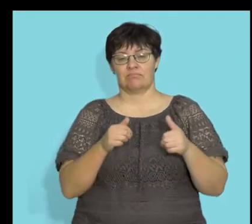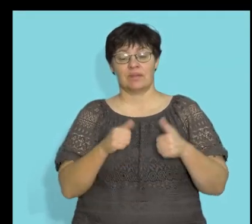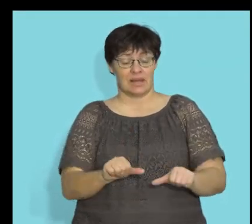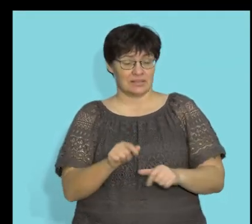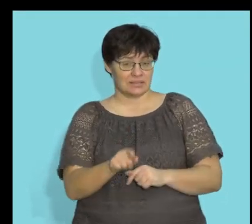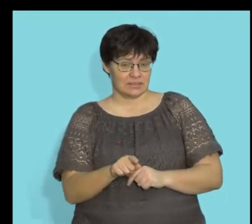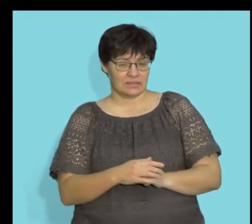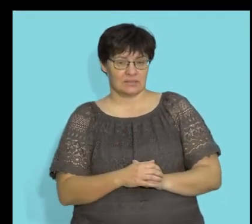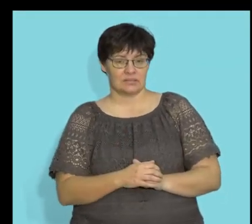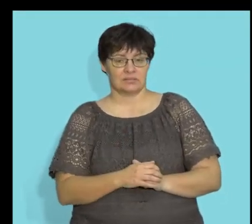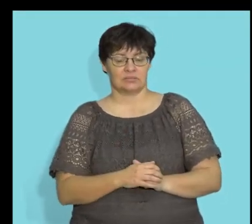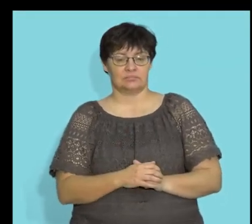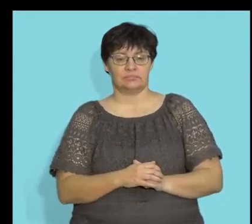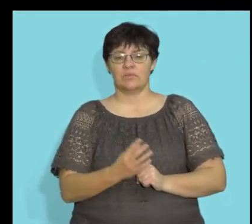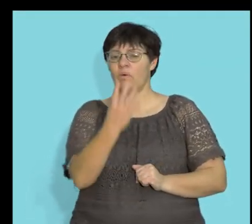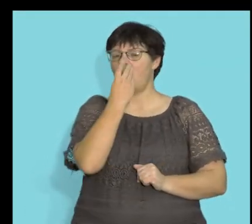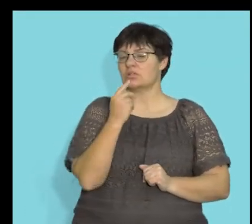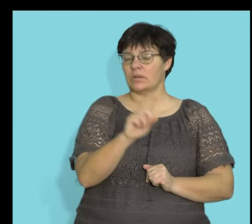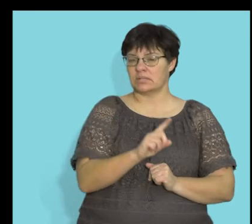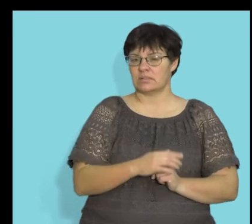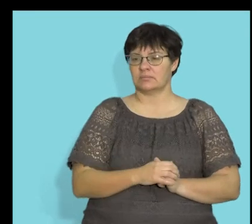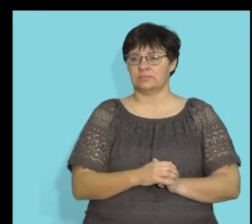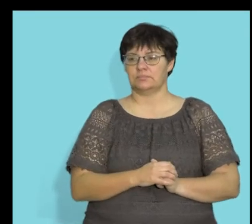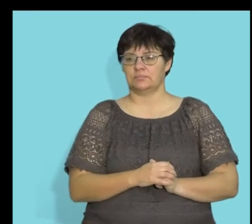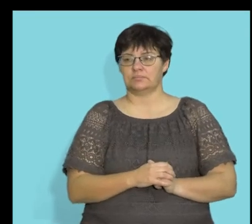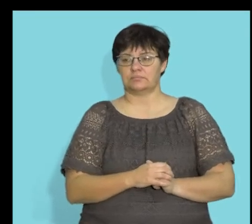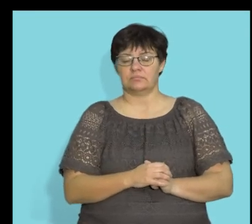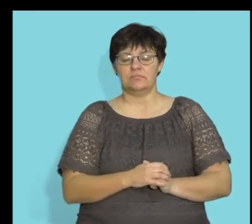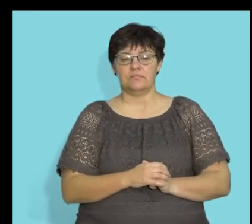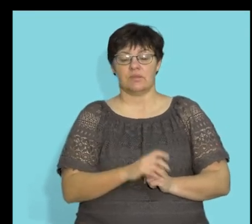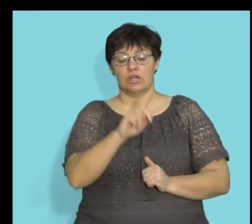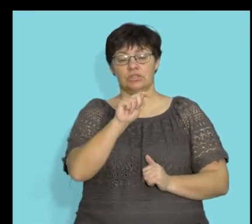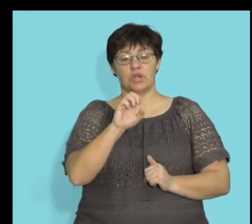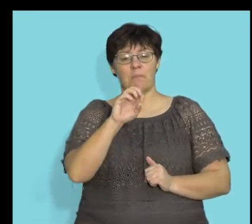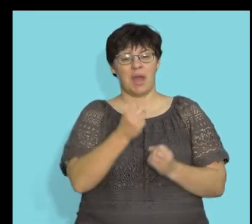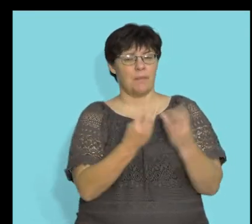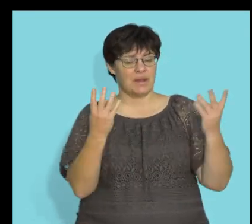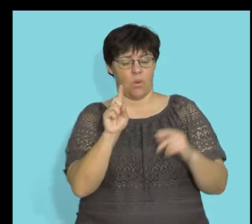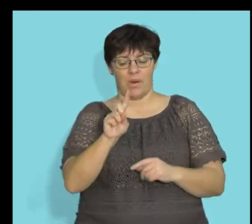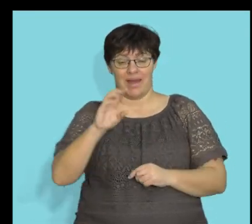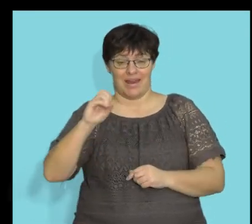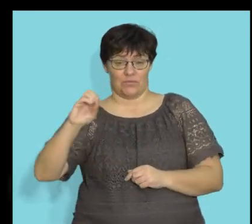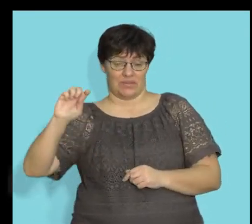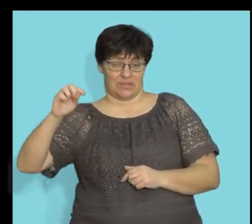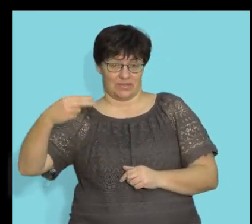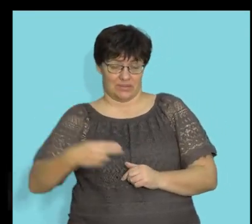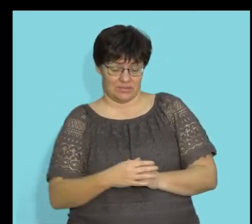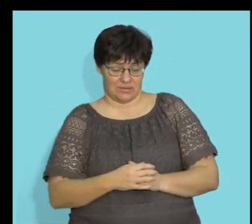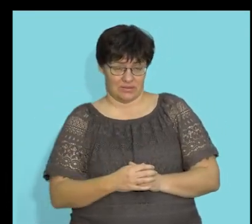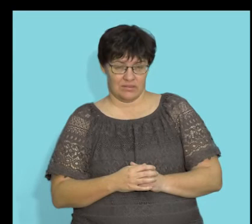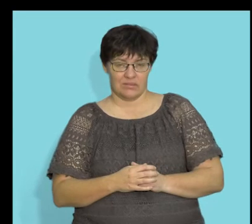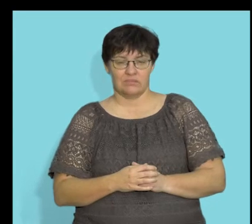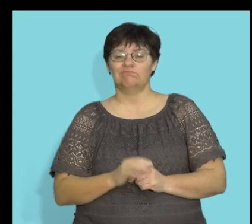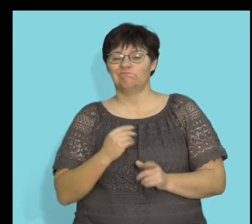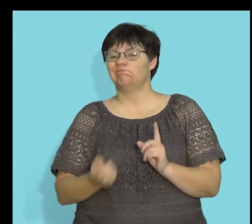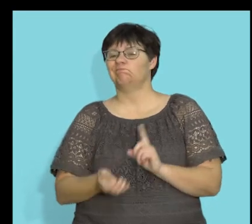So the next part of the question has asked me to determine the 100th term of the series.